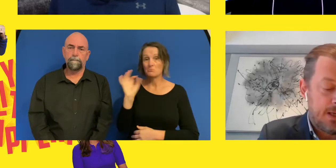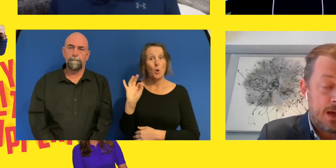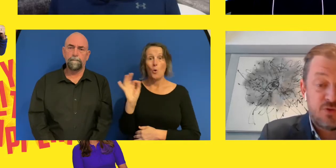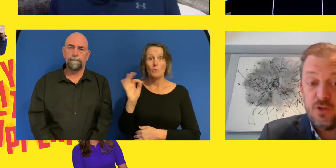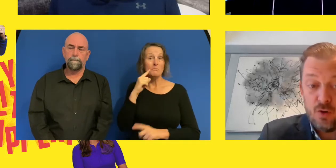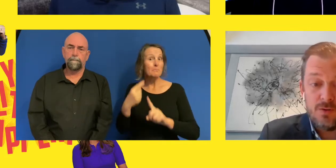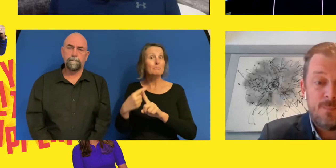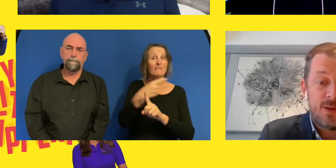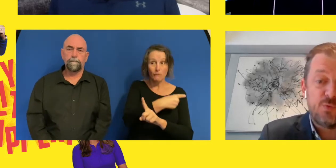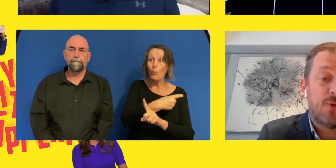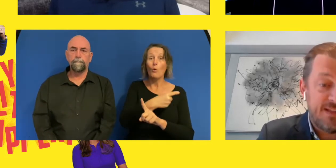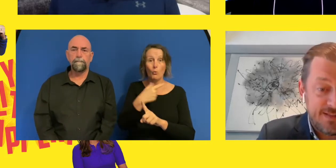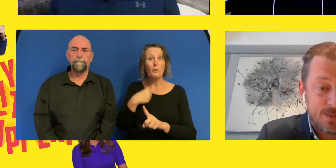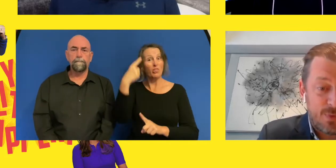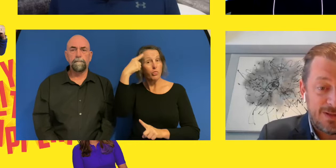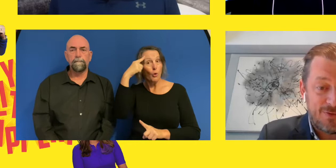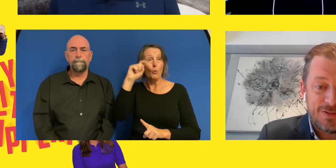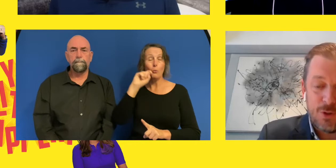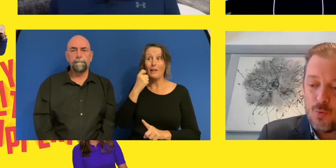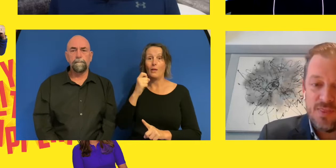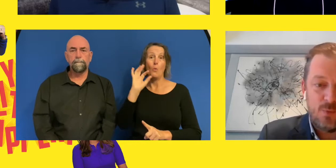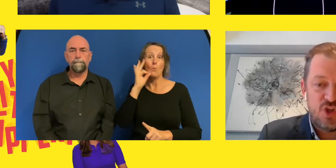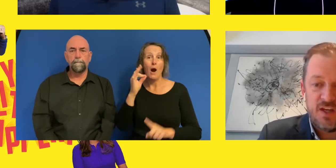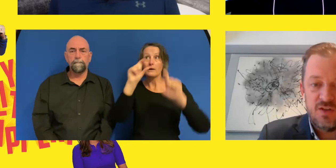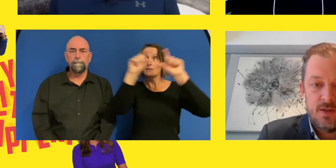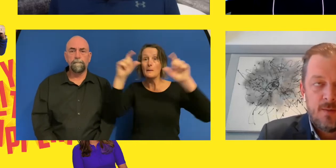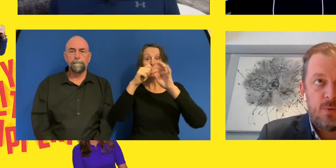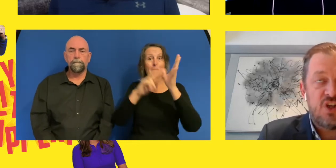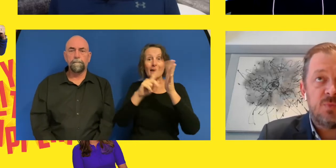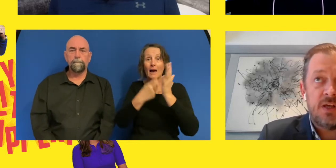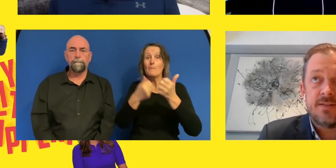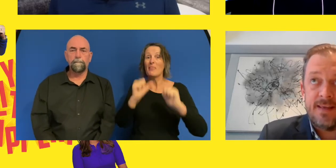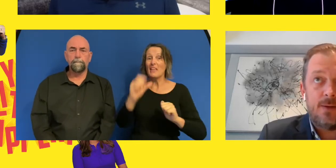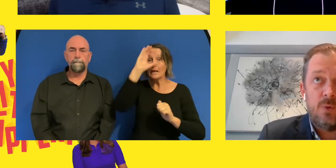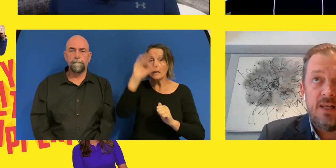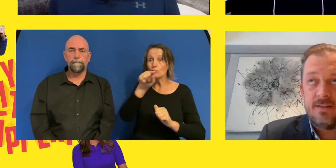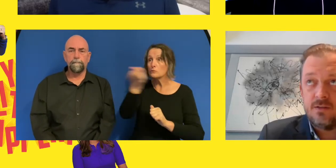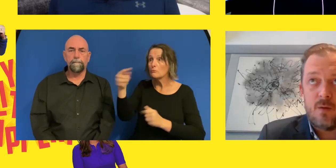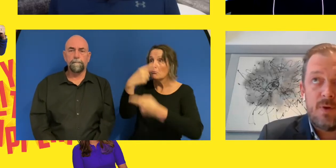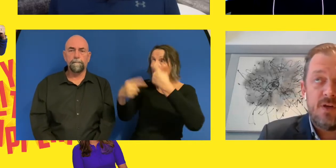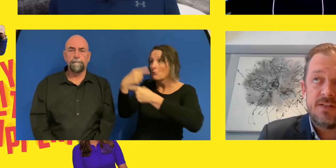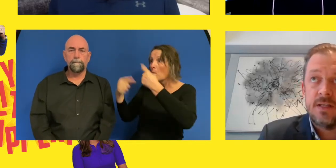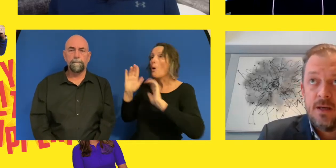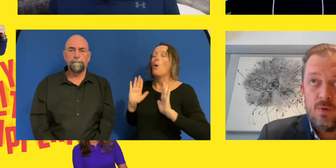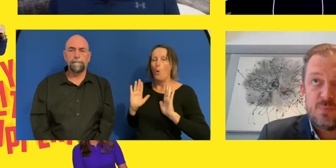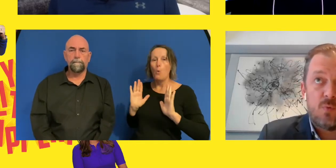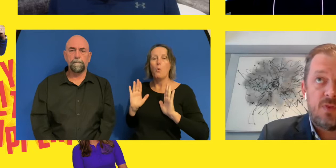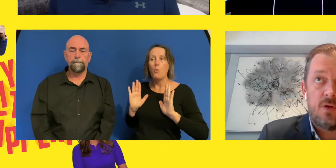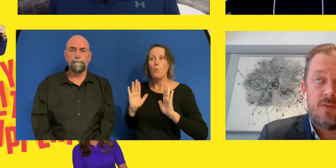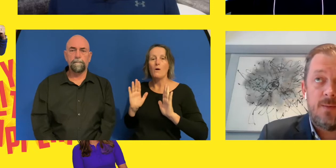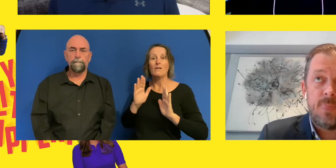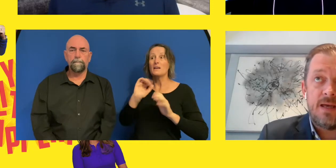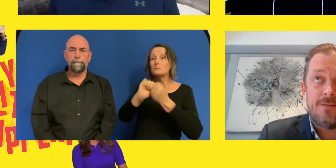different? I would say no, because we already did something different. I think we changed, but we changed because, again, we listened to our members. We spoke